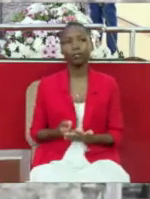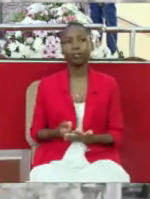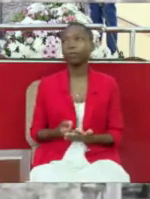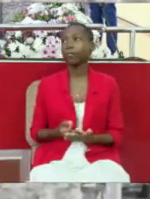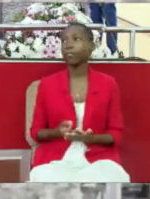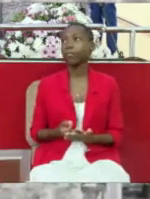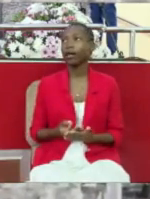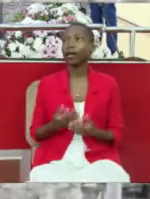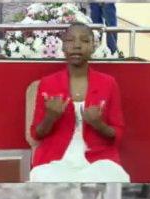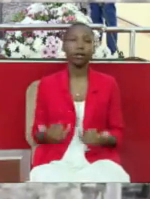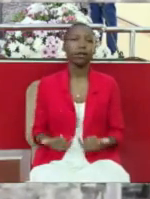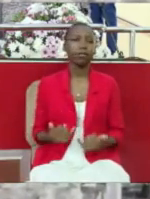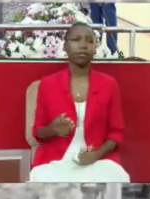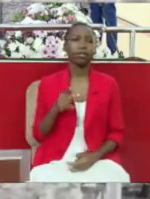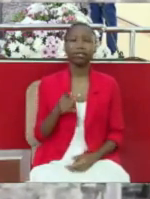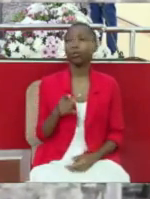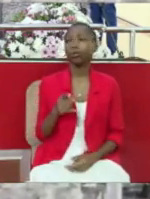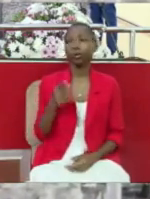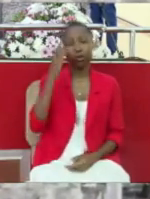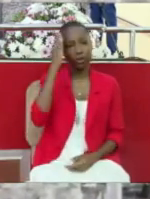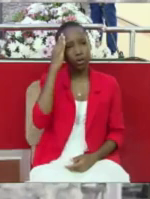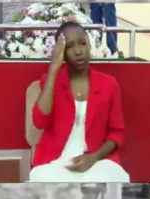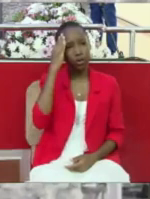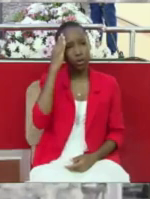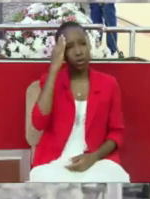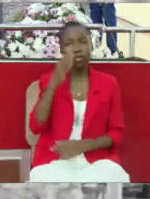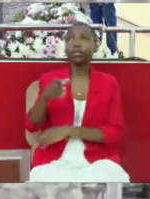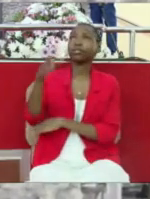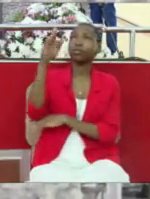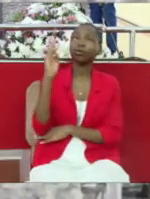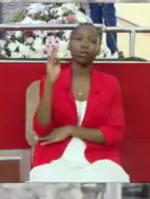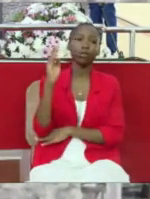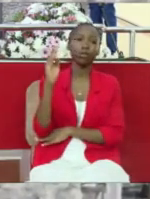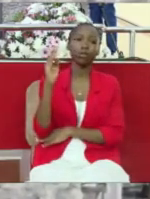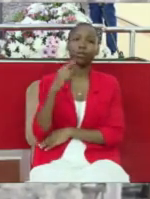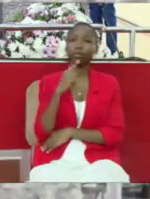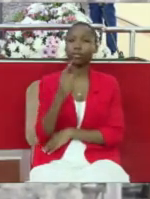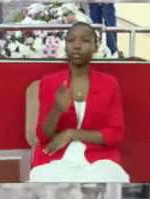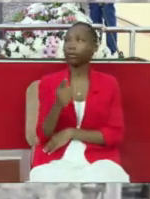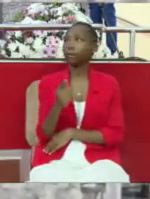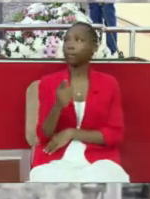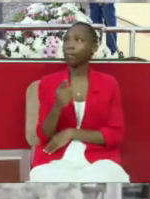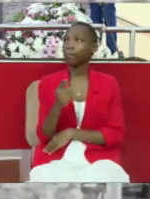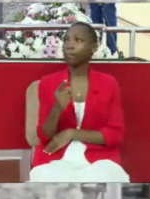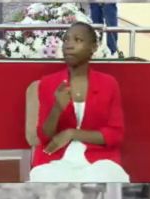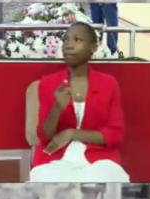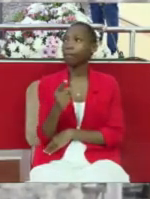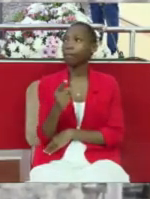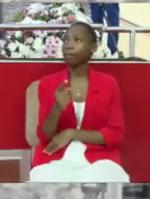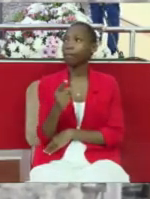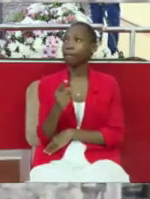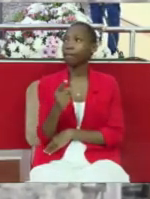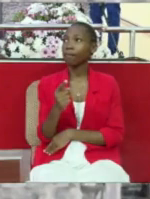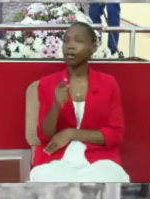is a King of Glory. Sasa sababu najua kuna mfalme utukufu. I want to declare him Lord and King over my life. Nataka nimtangaze Bwana juu ya maisha yangu. So if